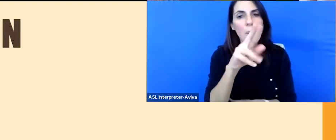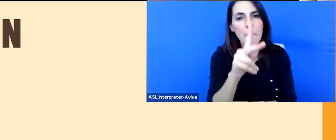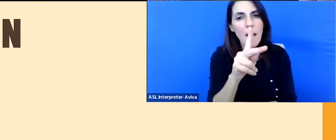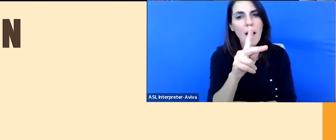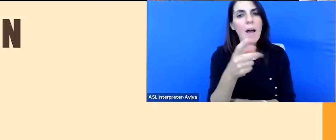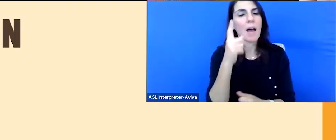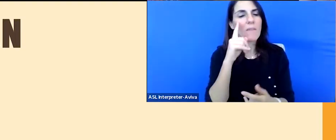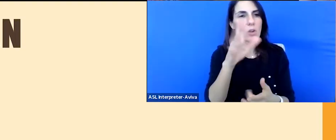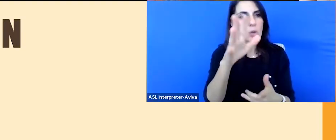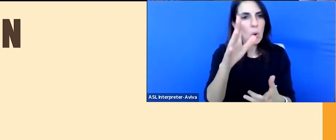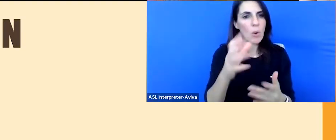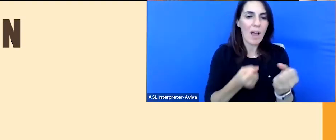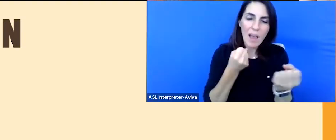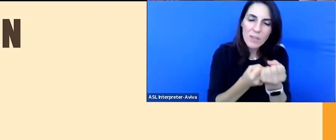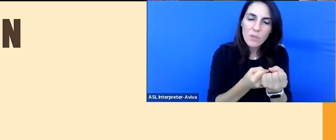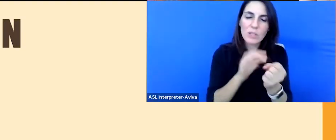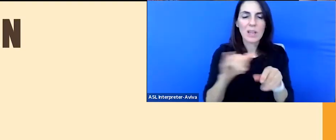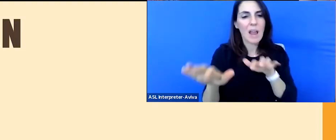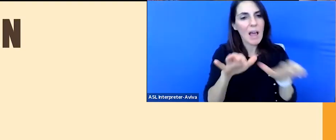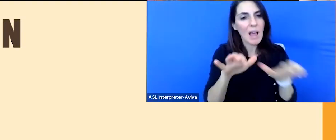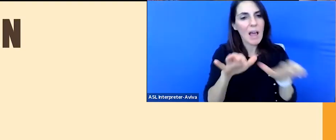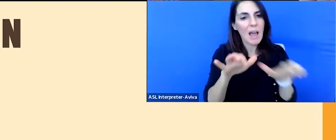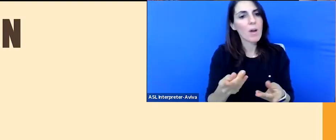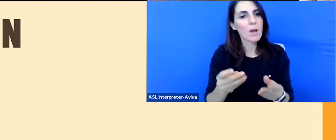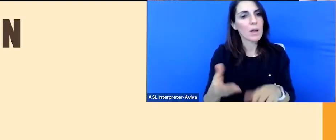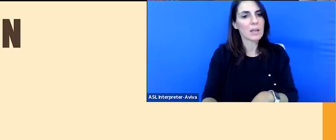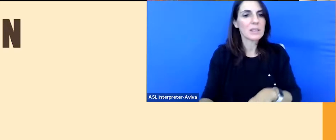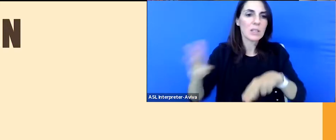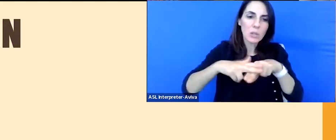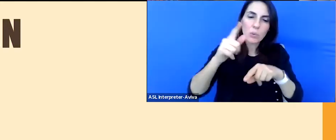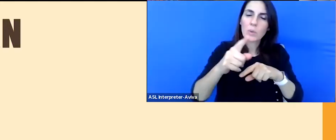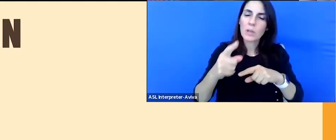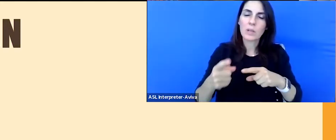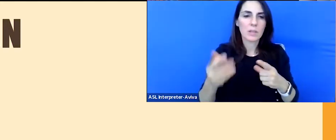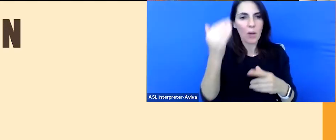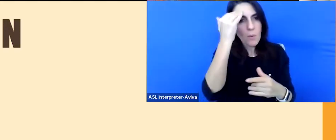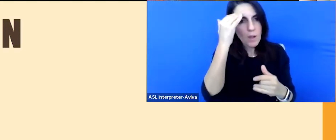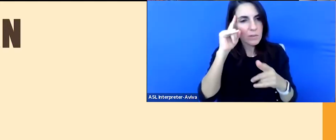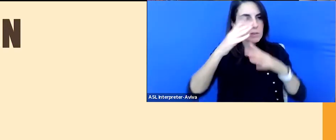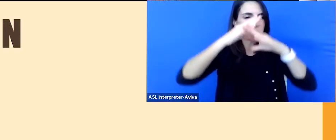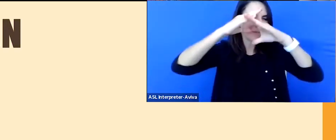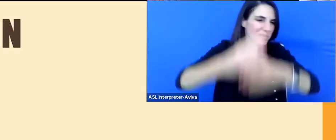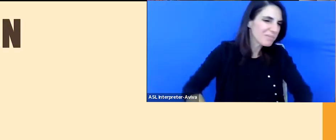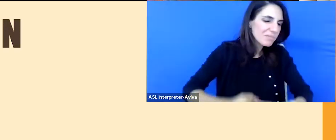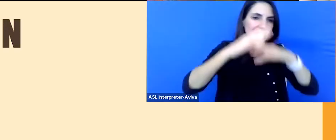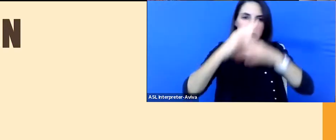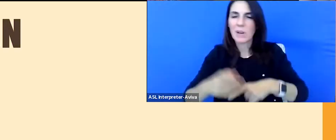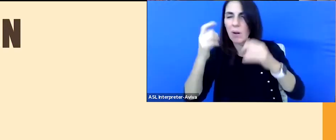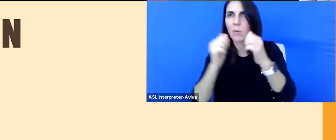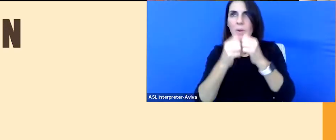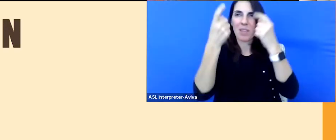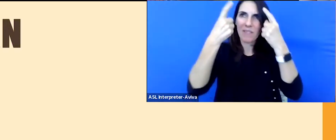bring education and awareness to reduce barriers to effective communication with